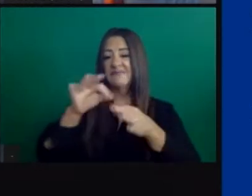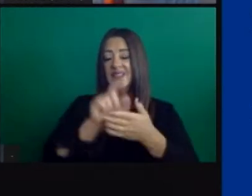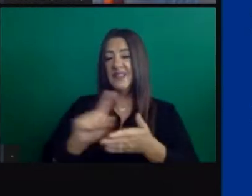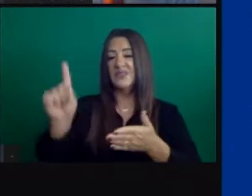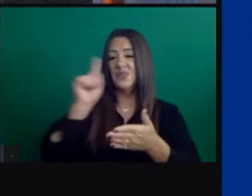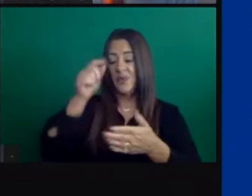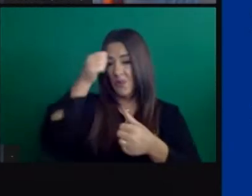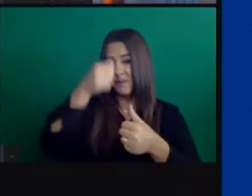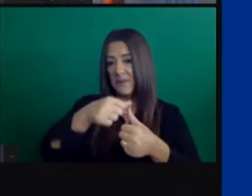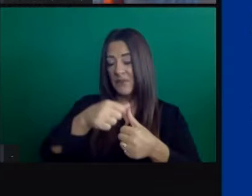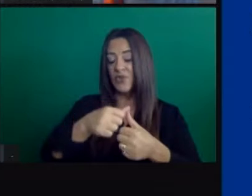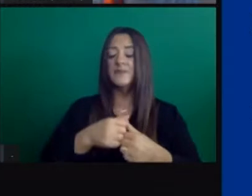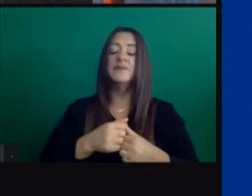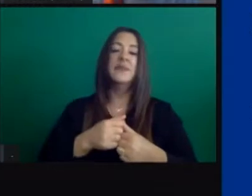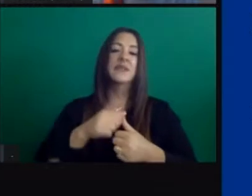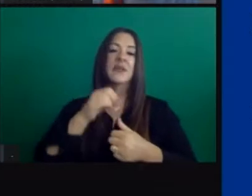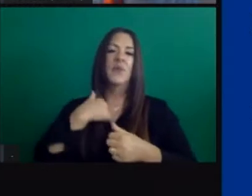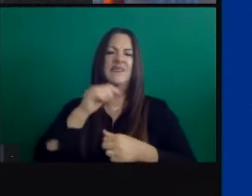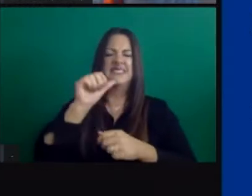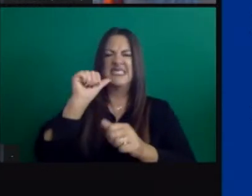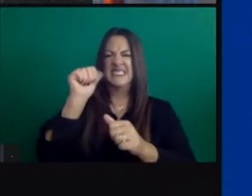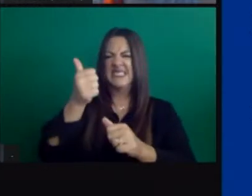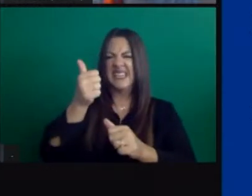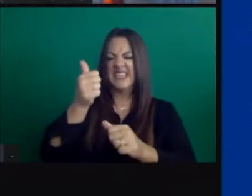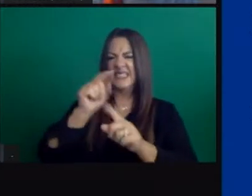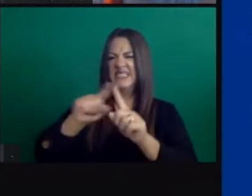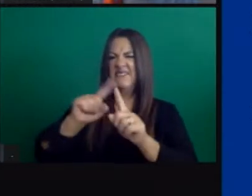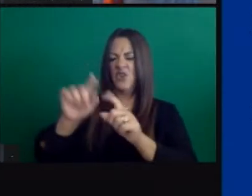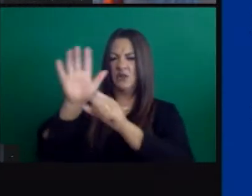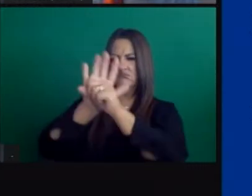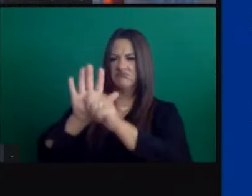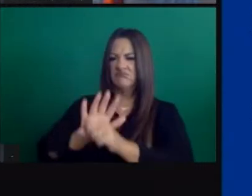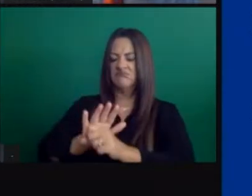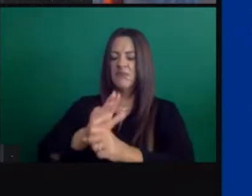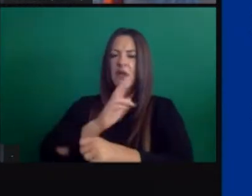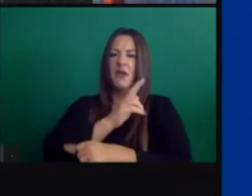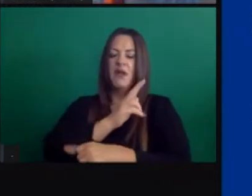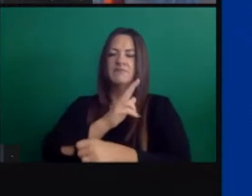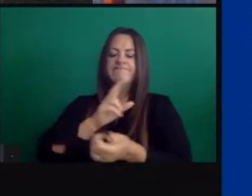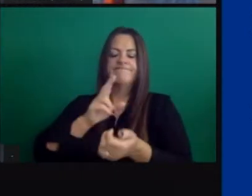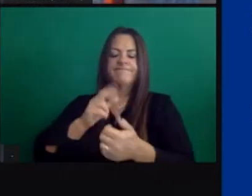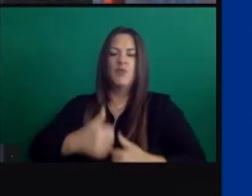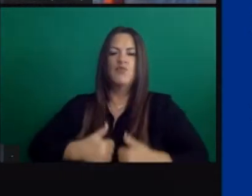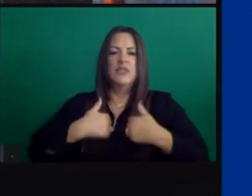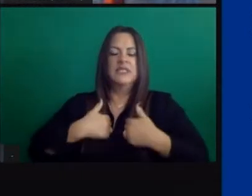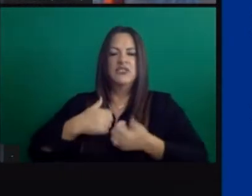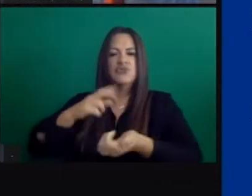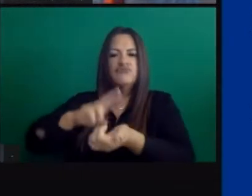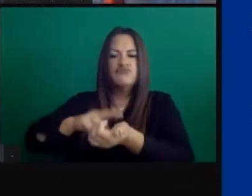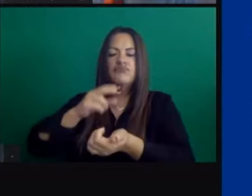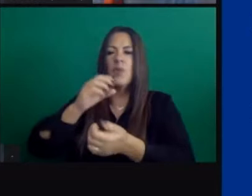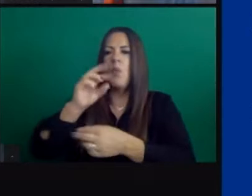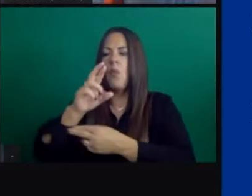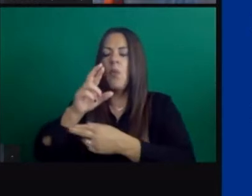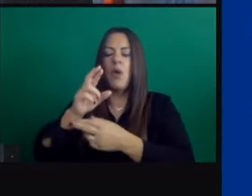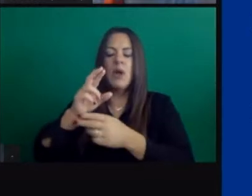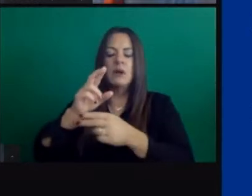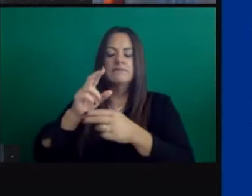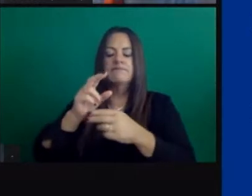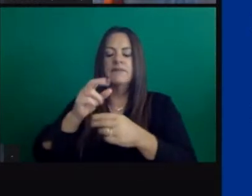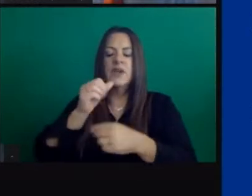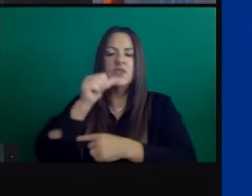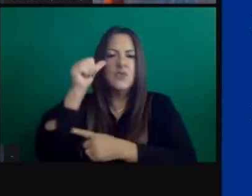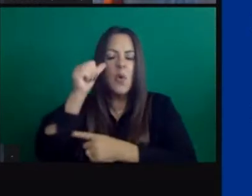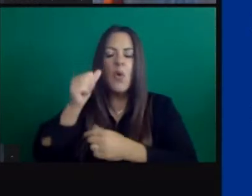10 specific residential alternate care sites that allow us to serve patients out of some other congregate care